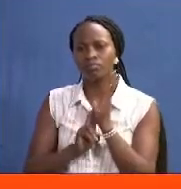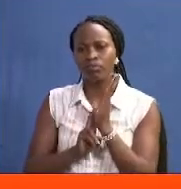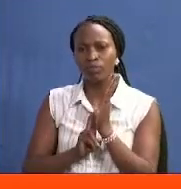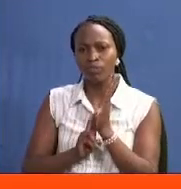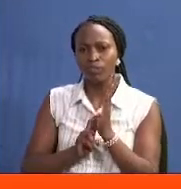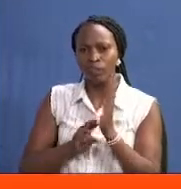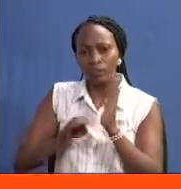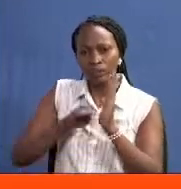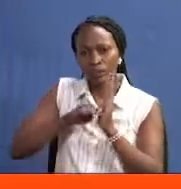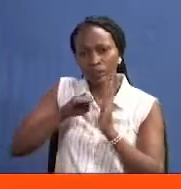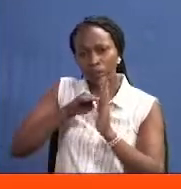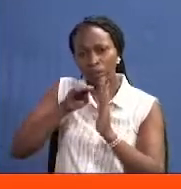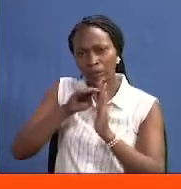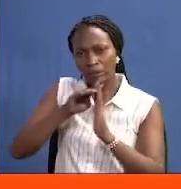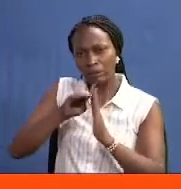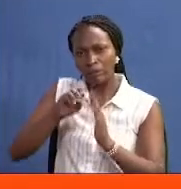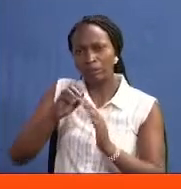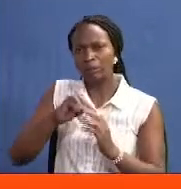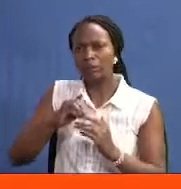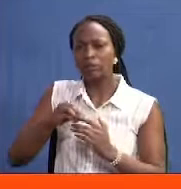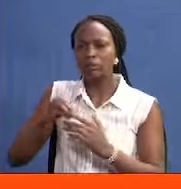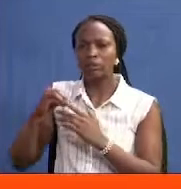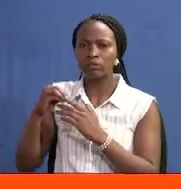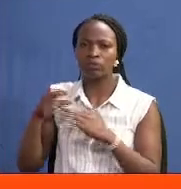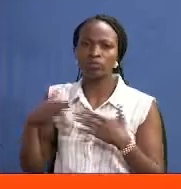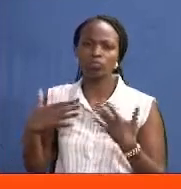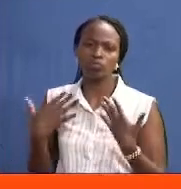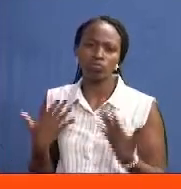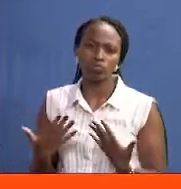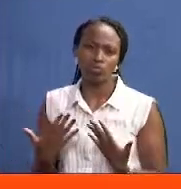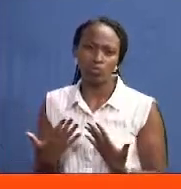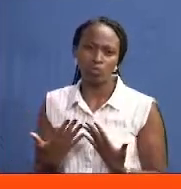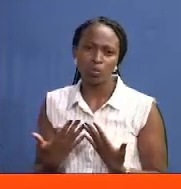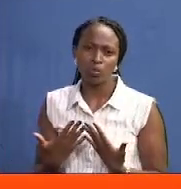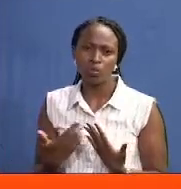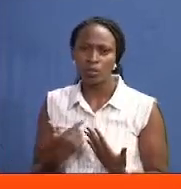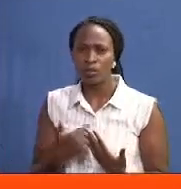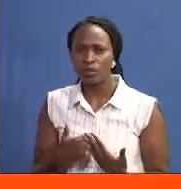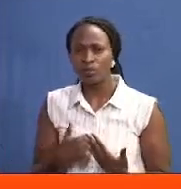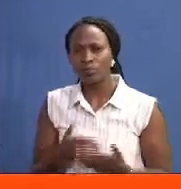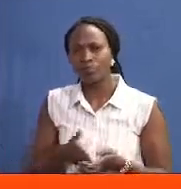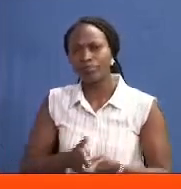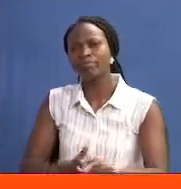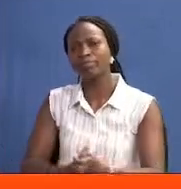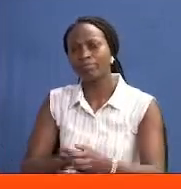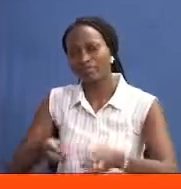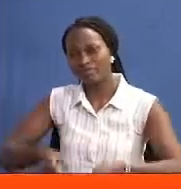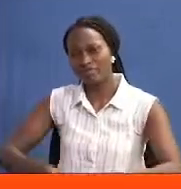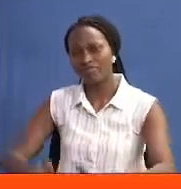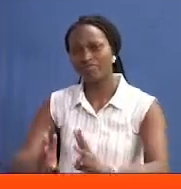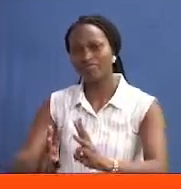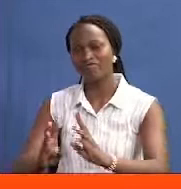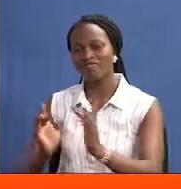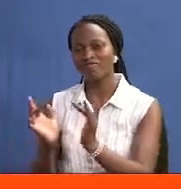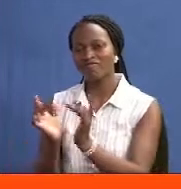very important thing for the audience to do, that we are now able to sort of lead the way mm-hmm. for the media, for the